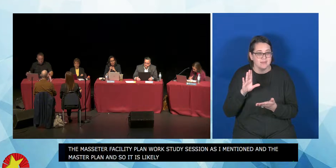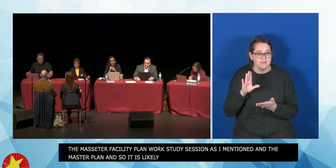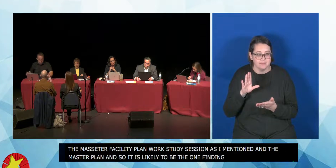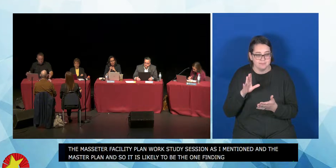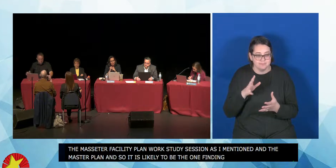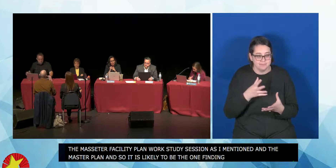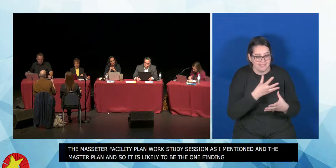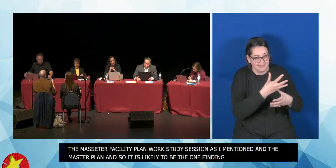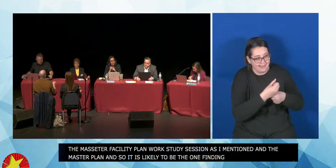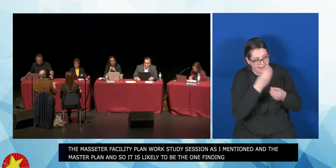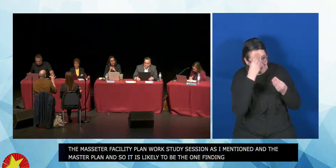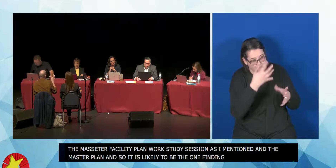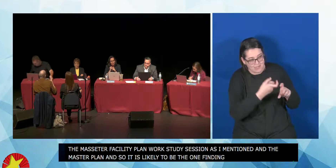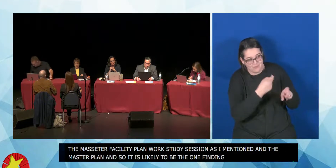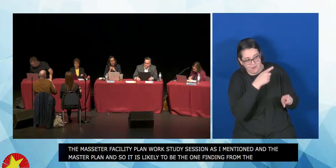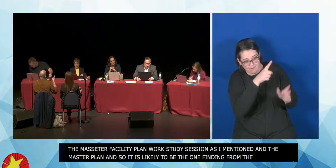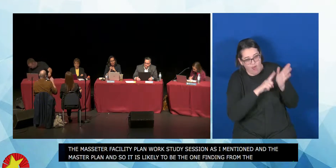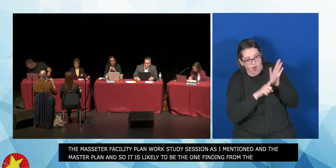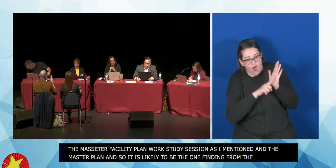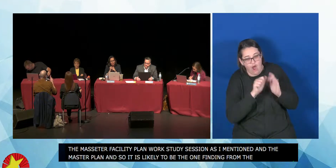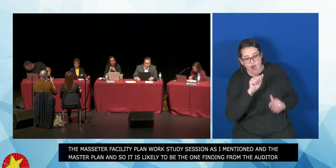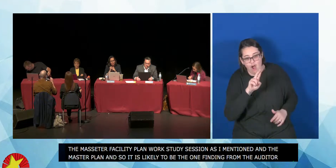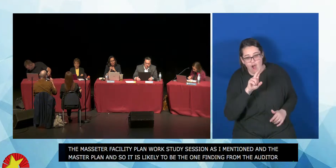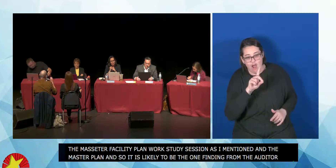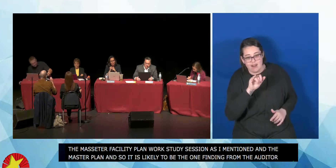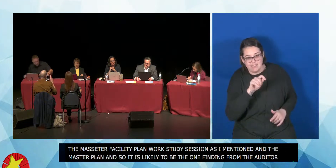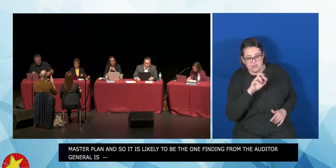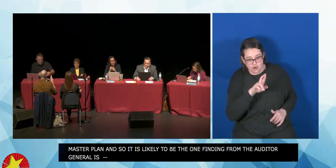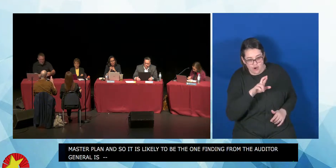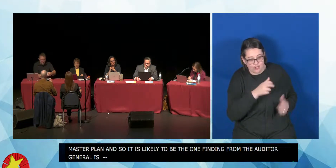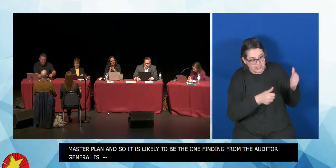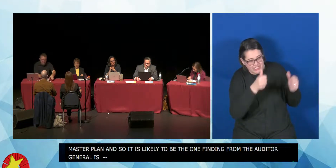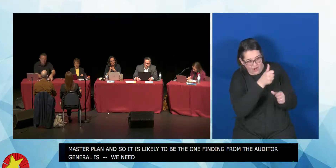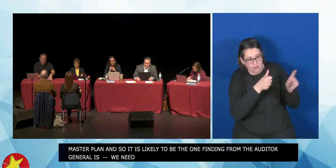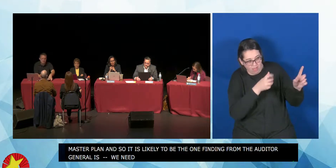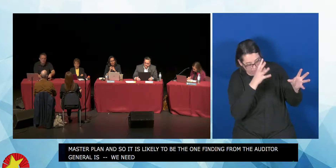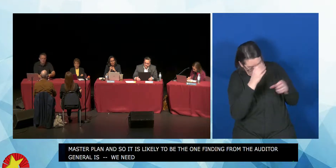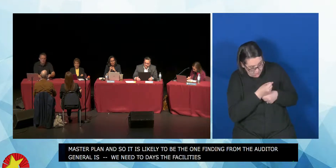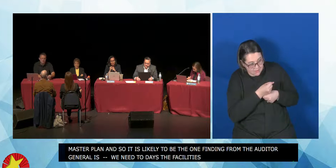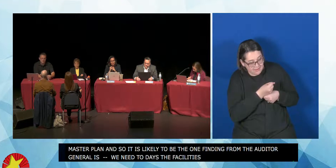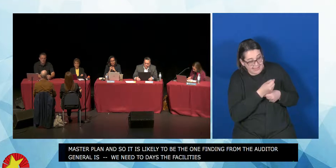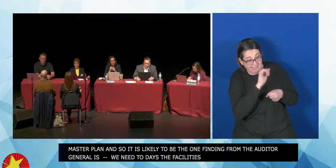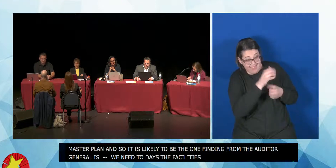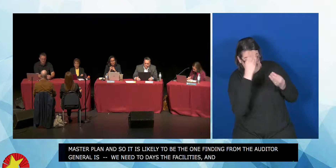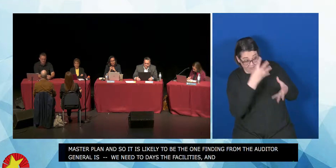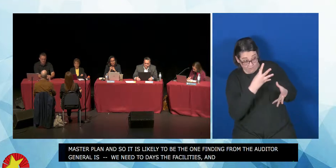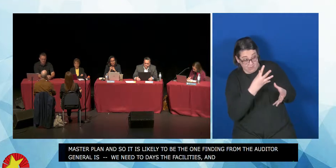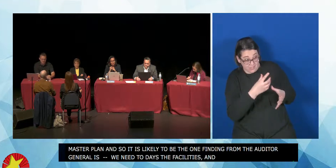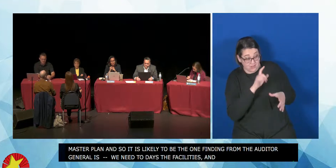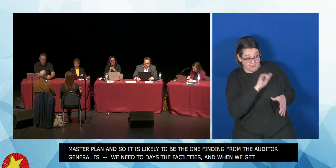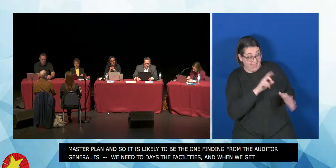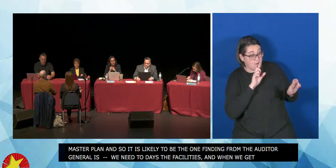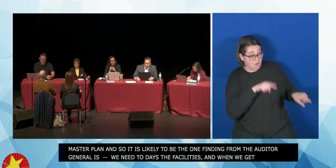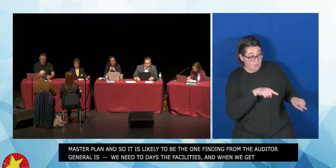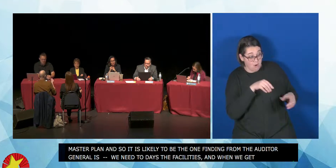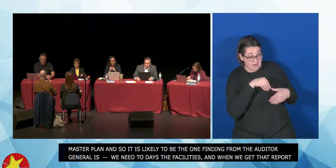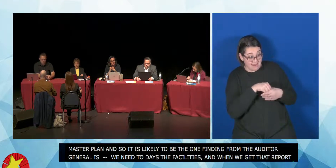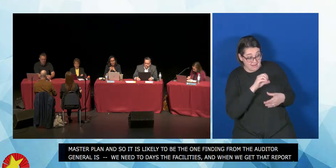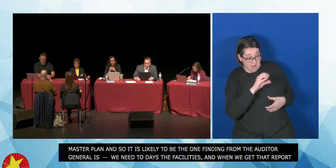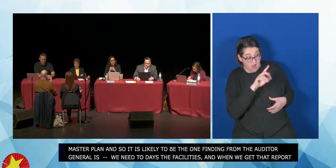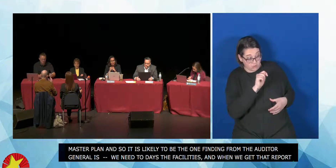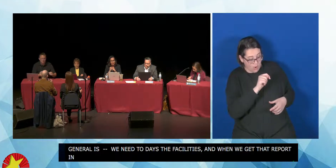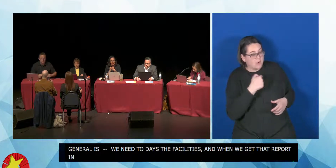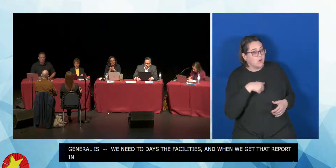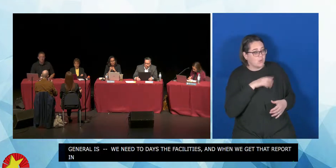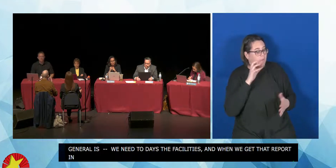General is that we have to address the facilities. And again, when we get that report in October, we'll see in